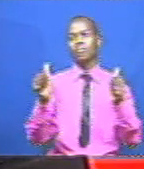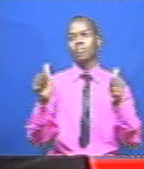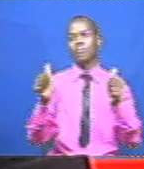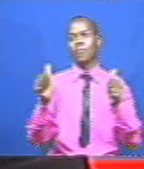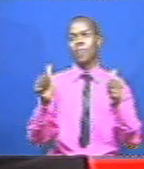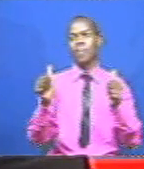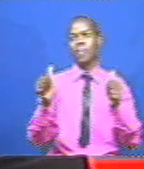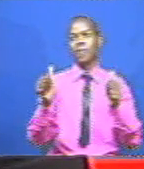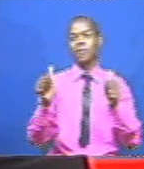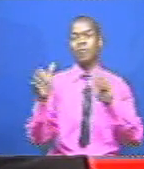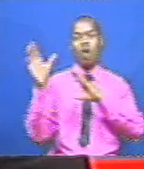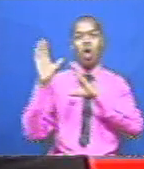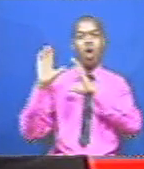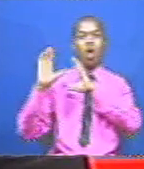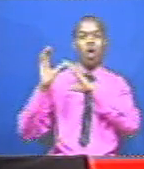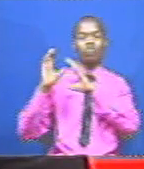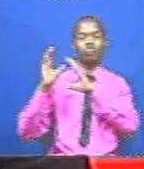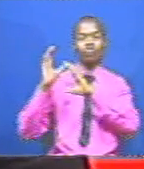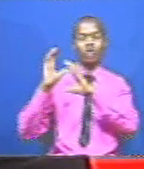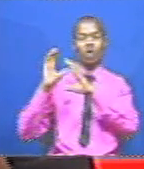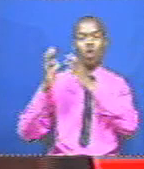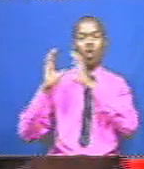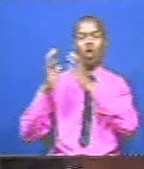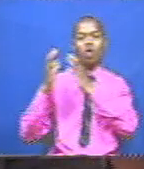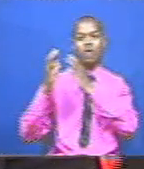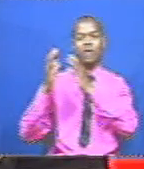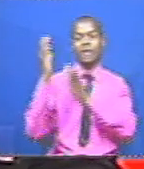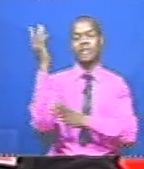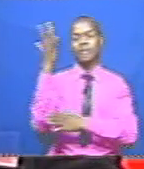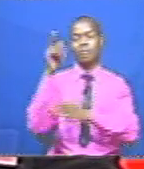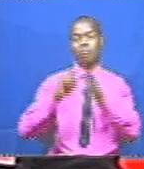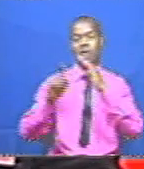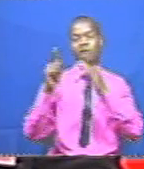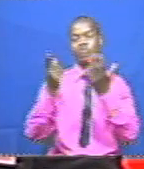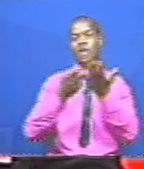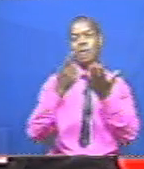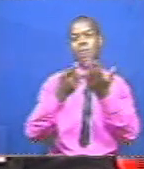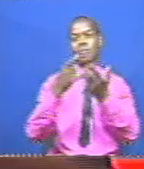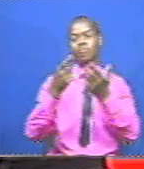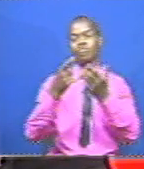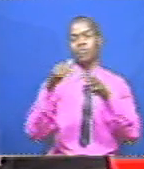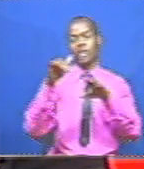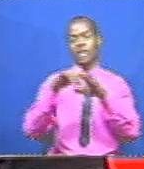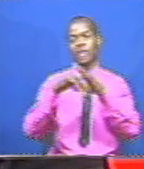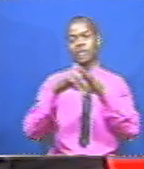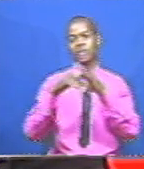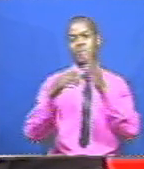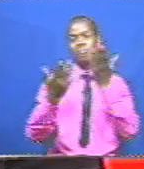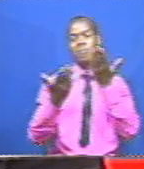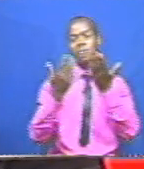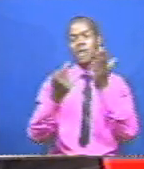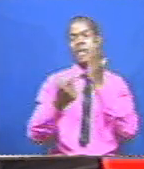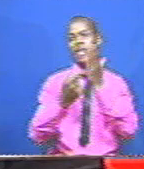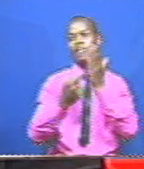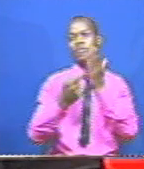How many coconut trees are we going to plant in Kilifi, Kwale, and Tana River for a total for it to make up for